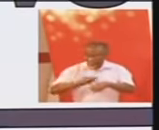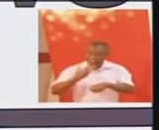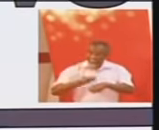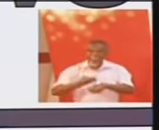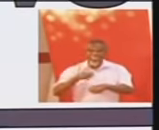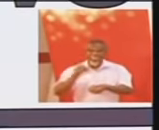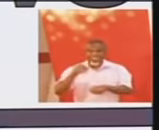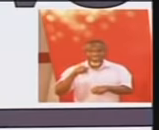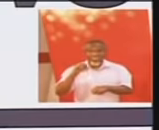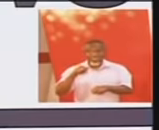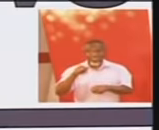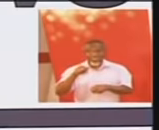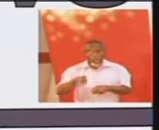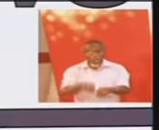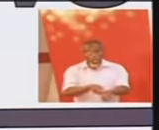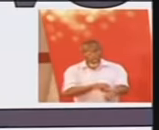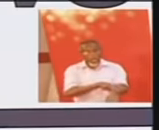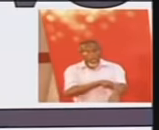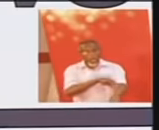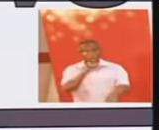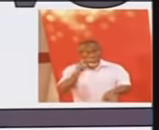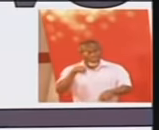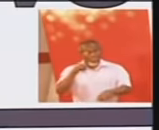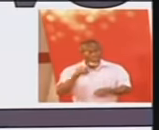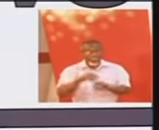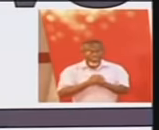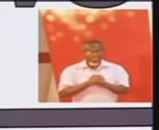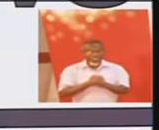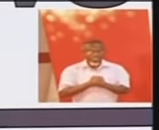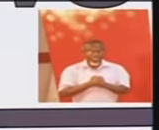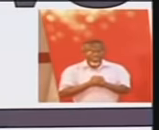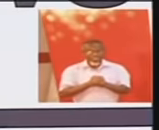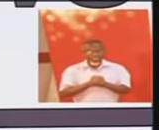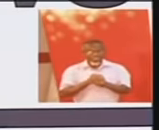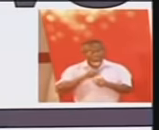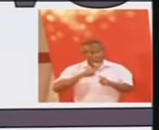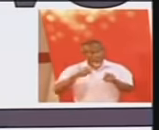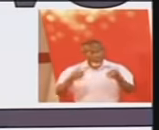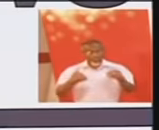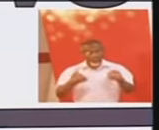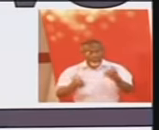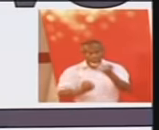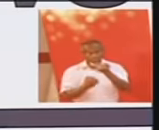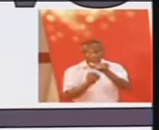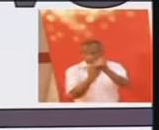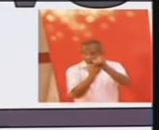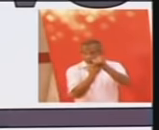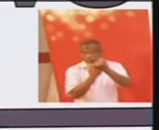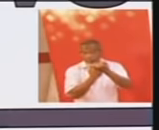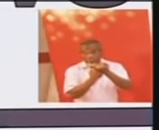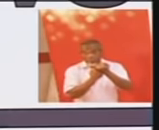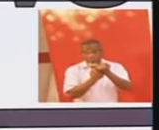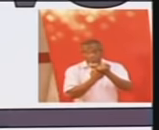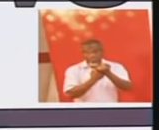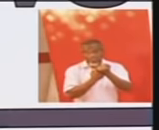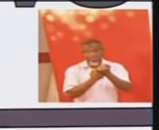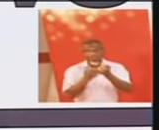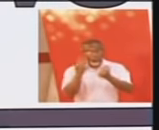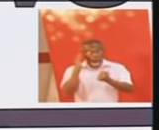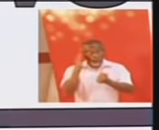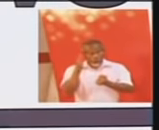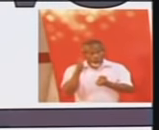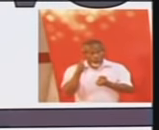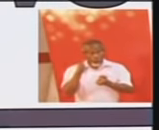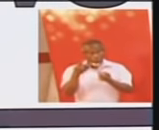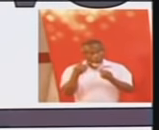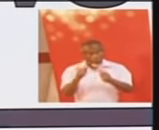comfortable while we're doing the work that needs to be done. That said, again, we just implore from everyone to do what's responsible and help